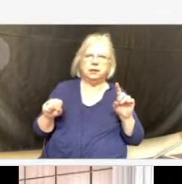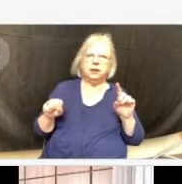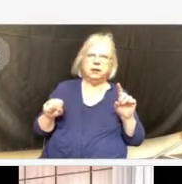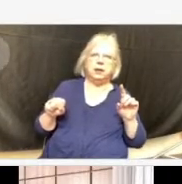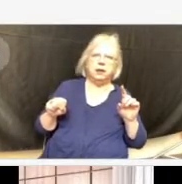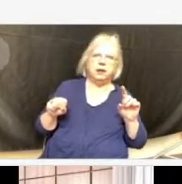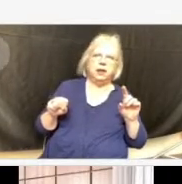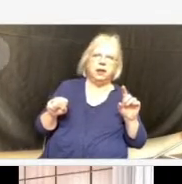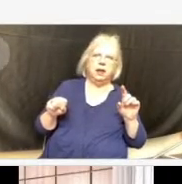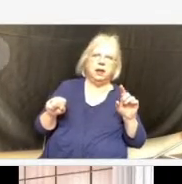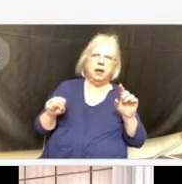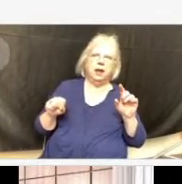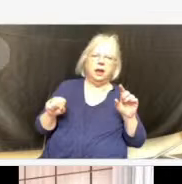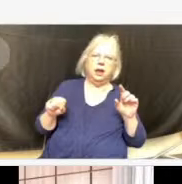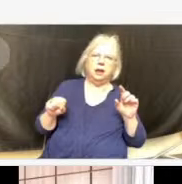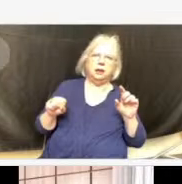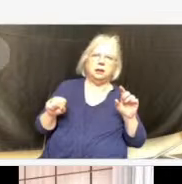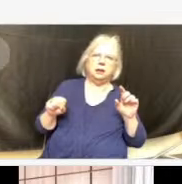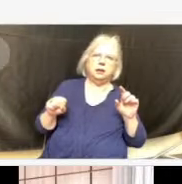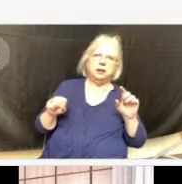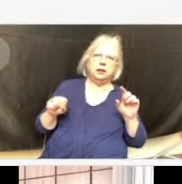Yes, I'm voting for the approval.